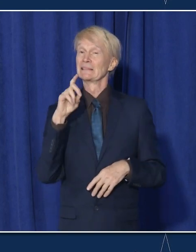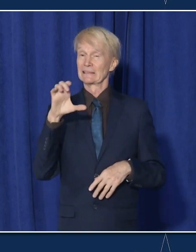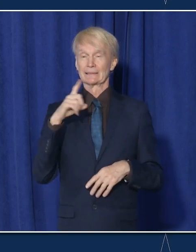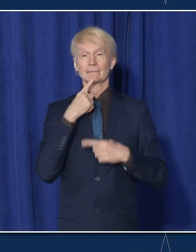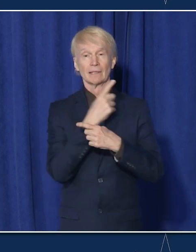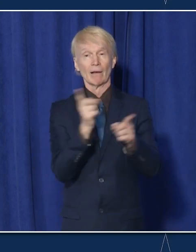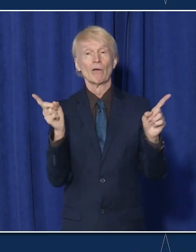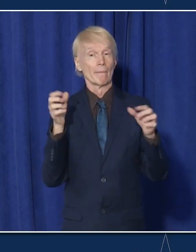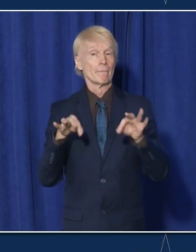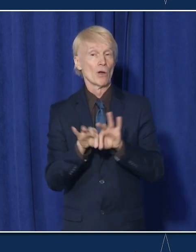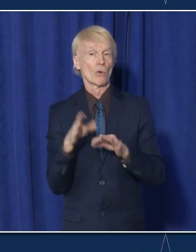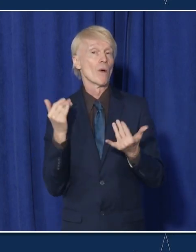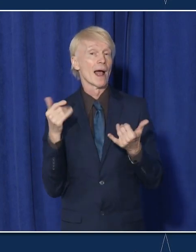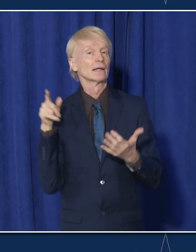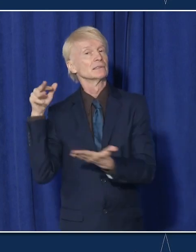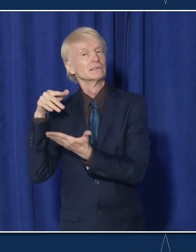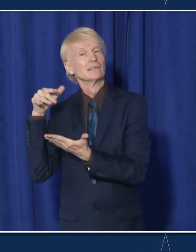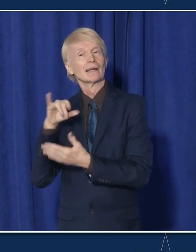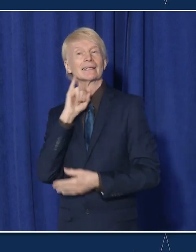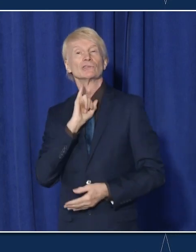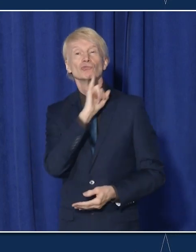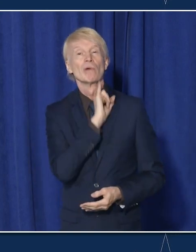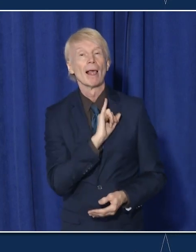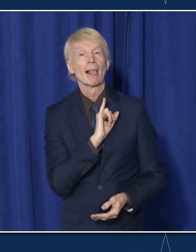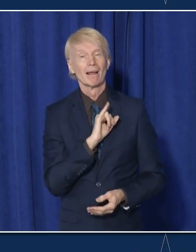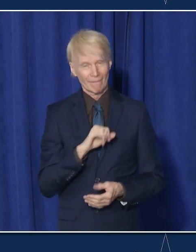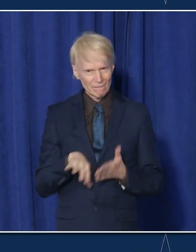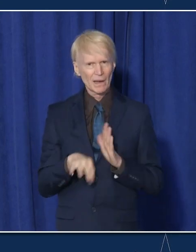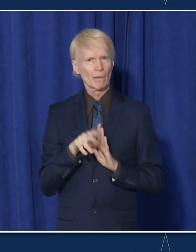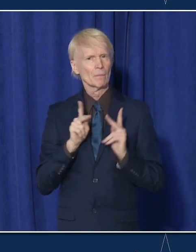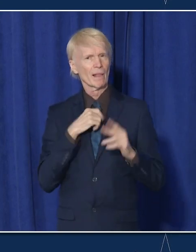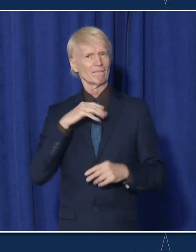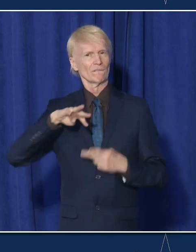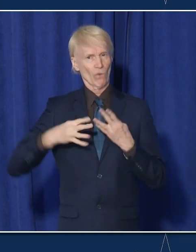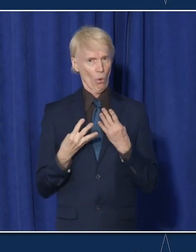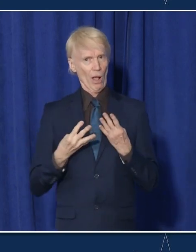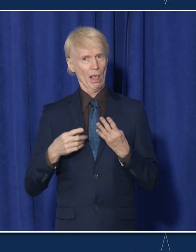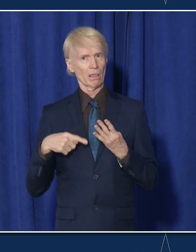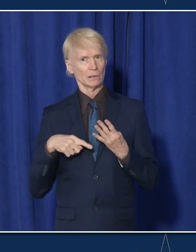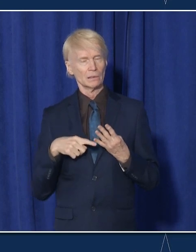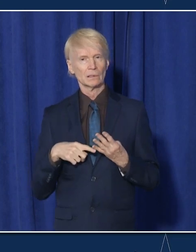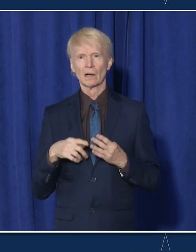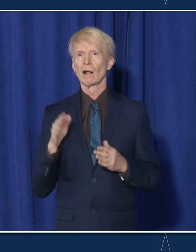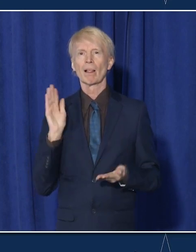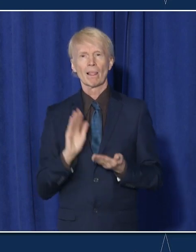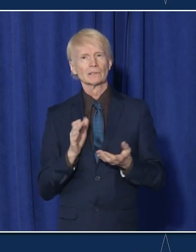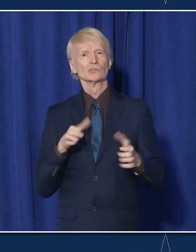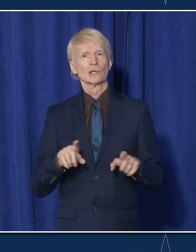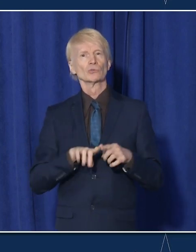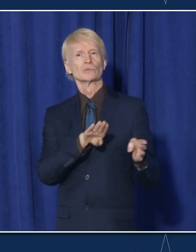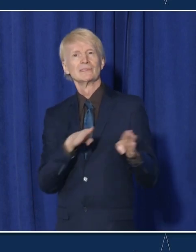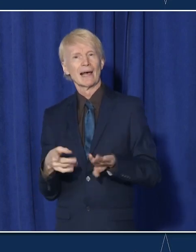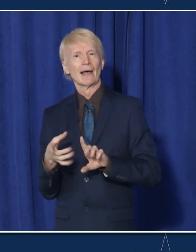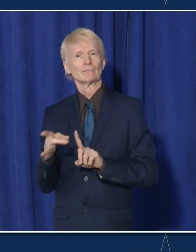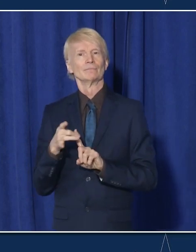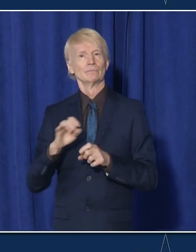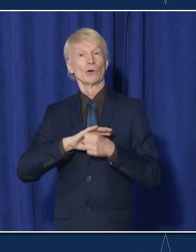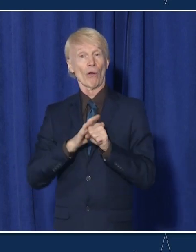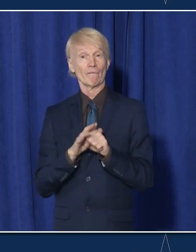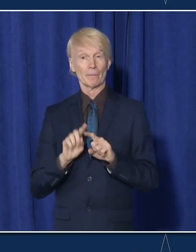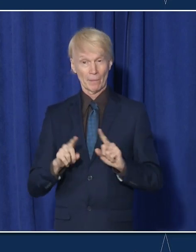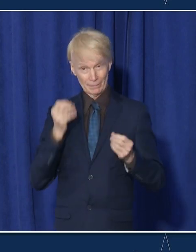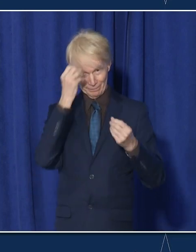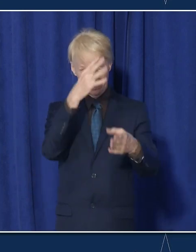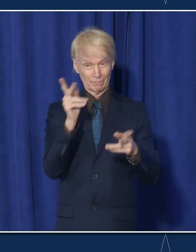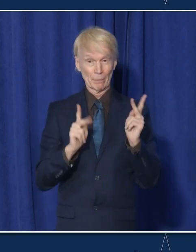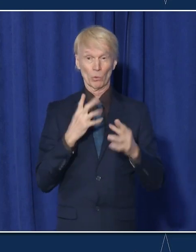in Israel, where they did a fourth dose, they saw people who got the fourth dose were less likely to die of COVID. That said, I think people who choose to